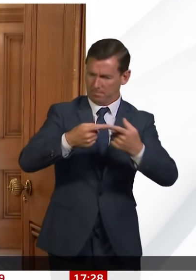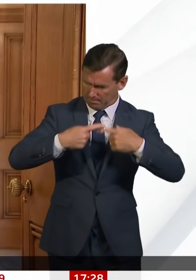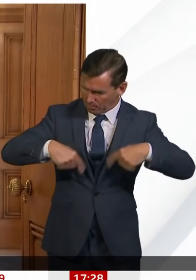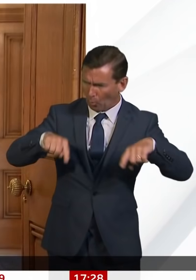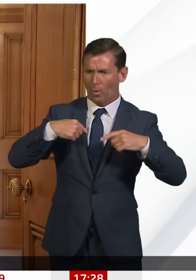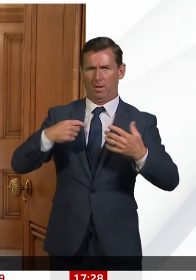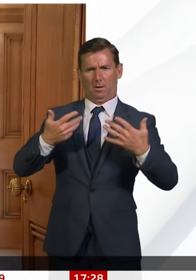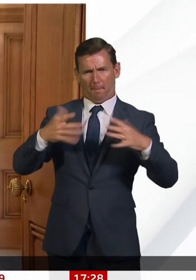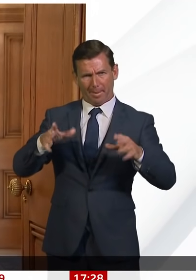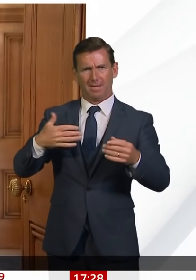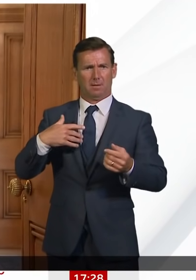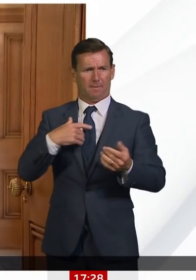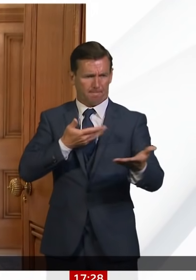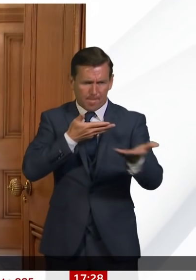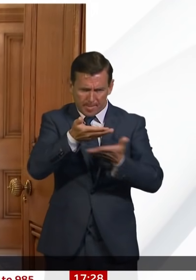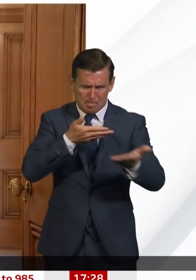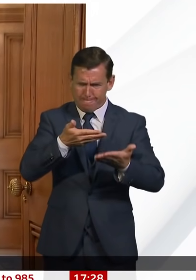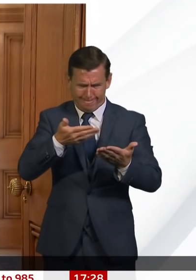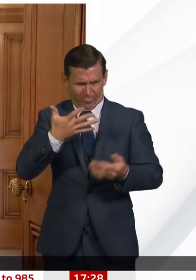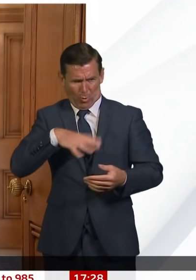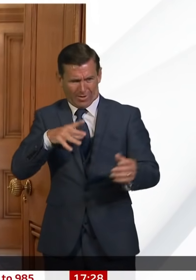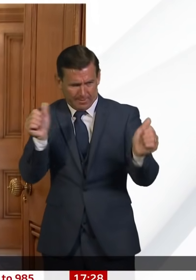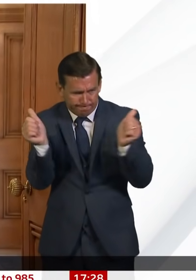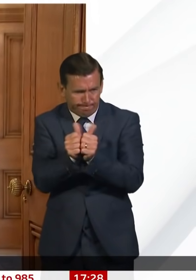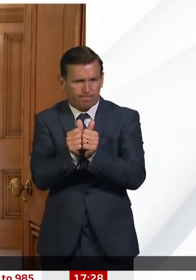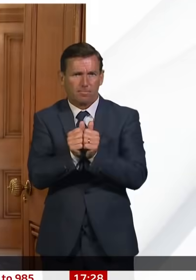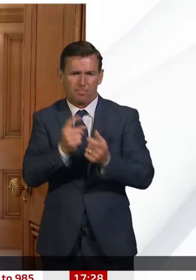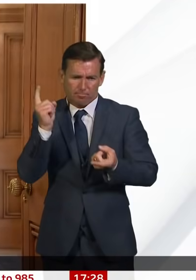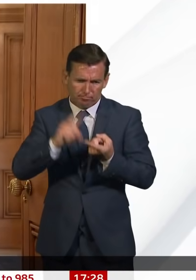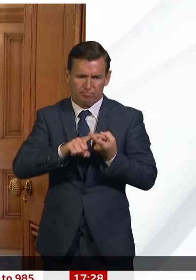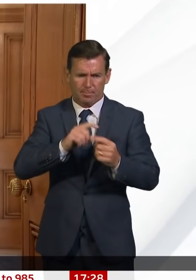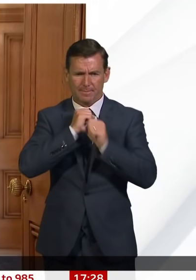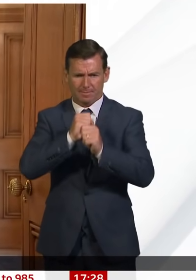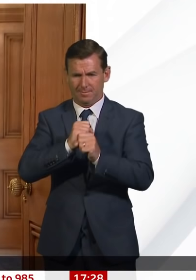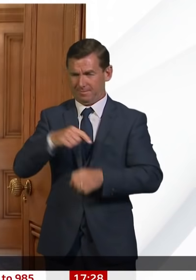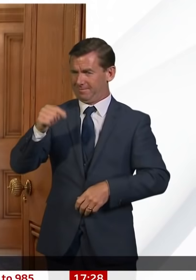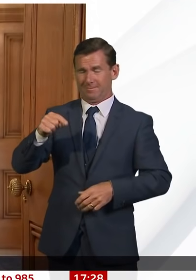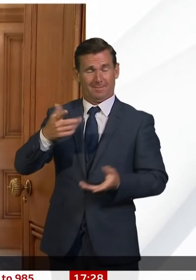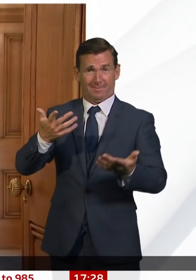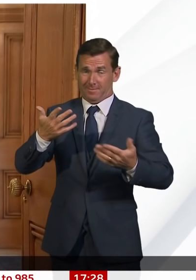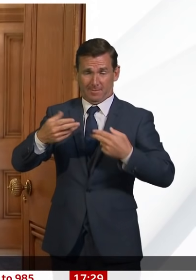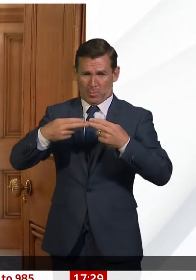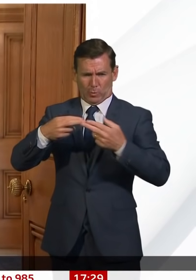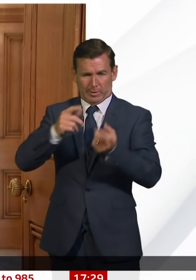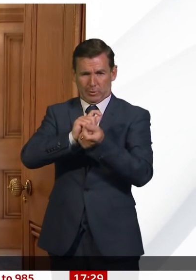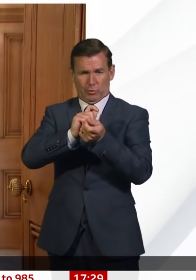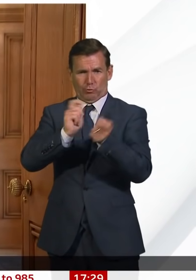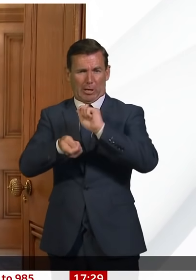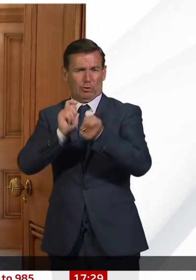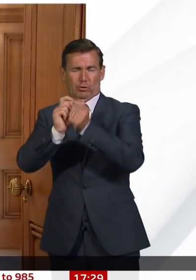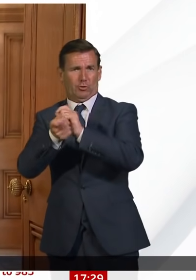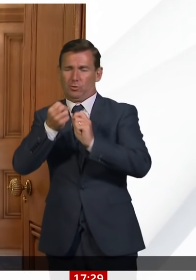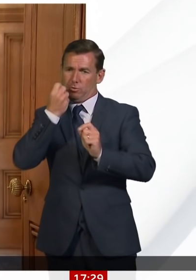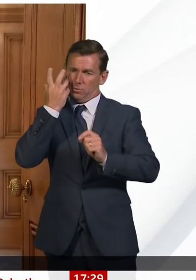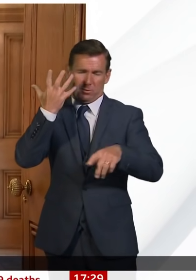with a substantive response to their offer. This is a fast-moving market. Because essentially the problem